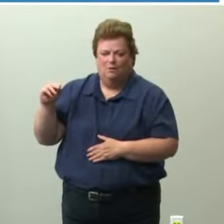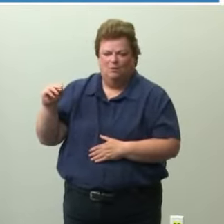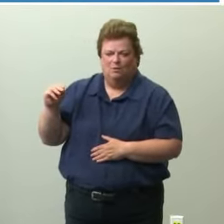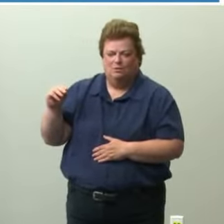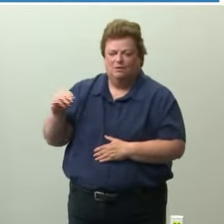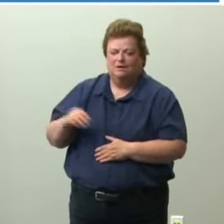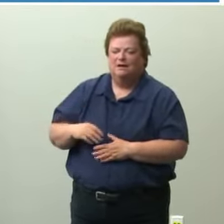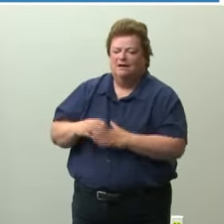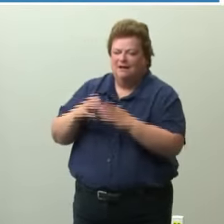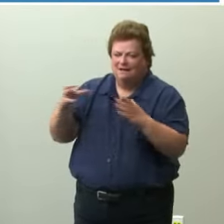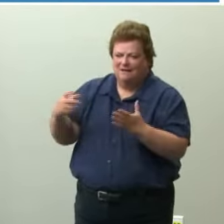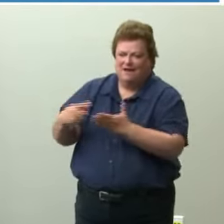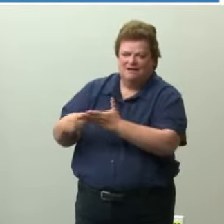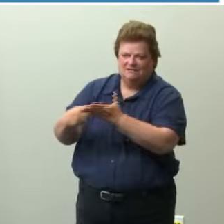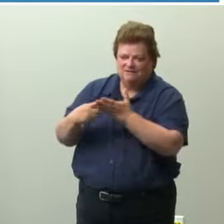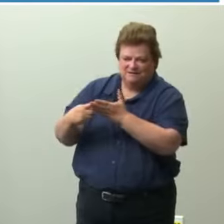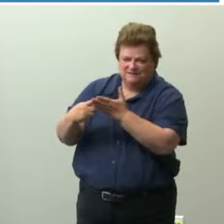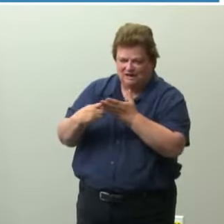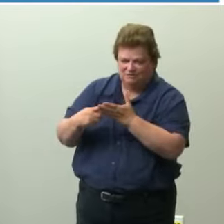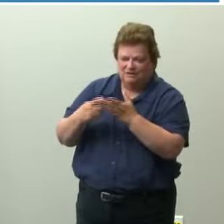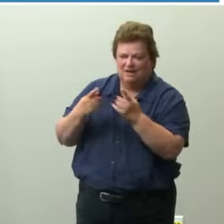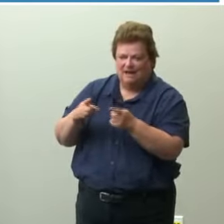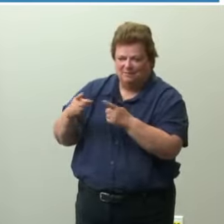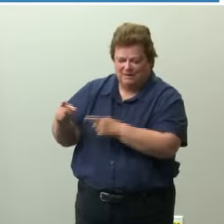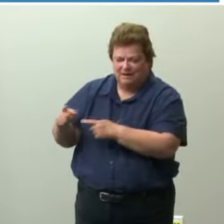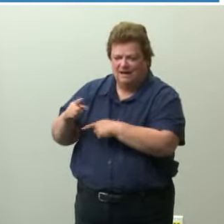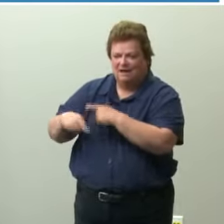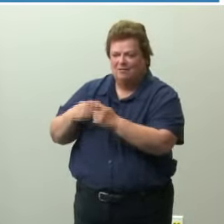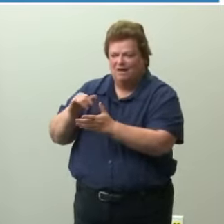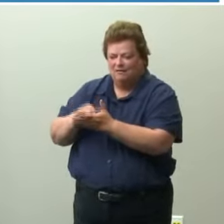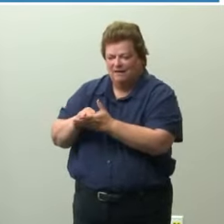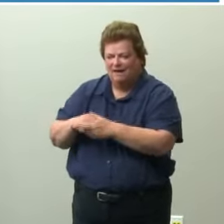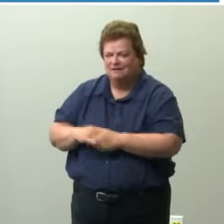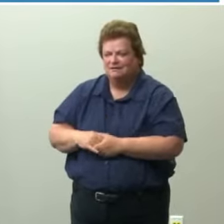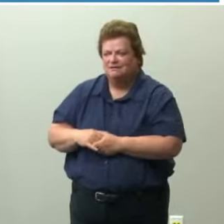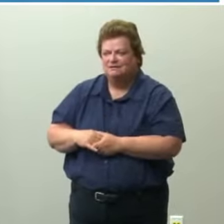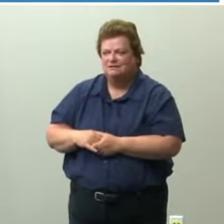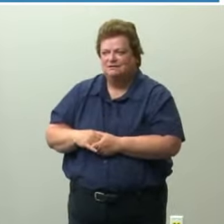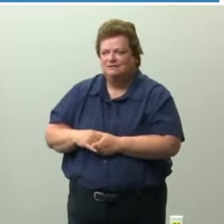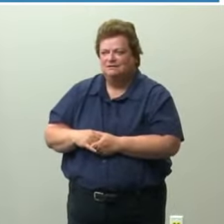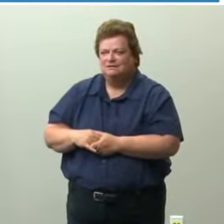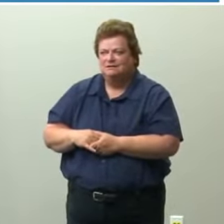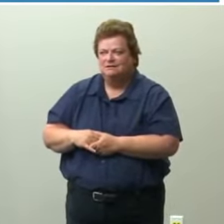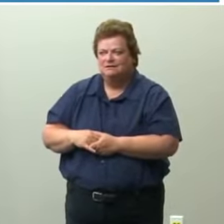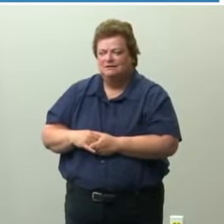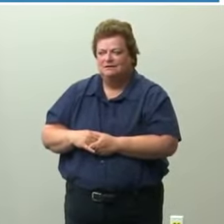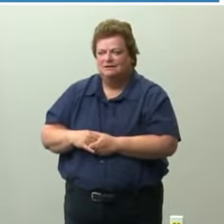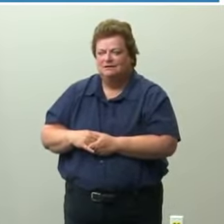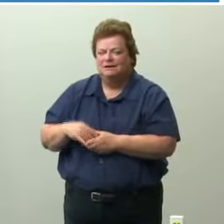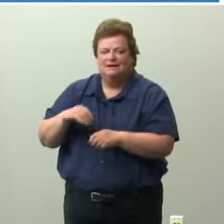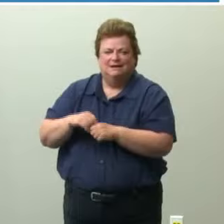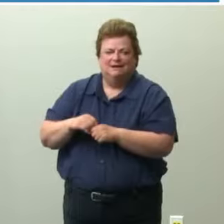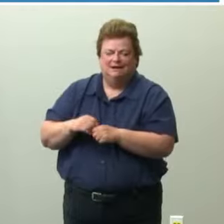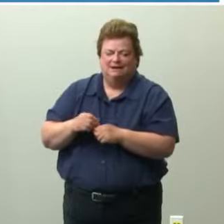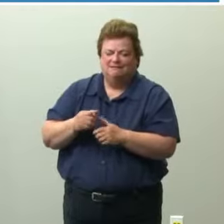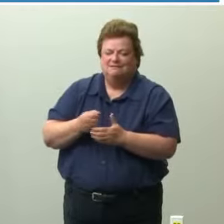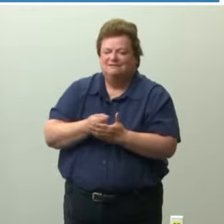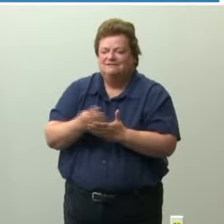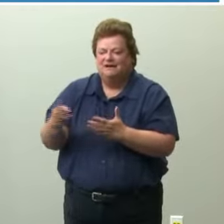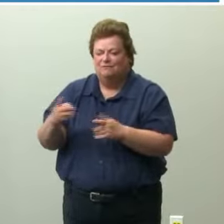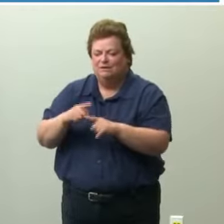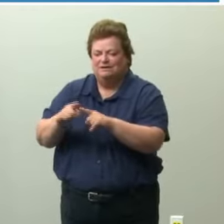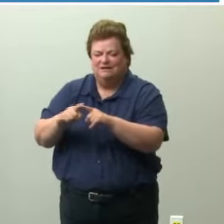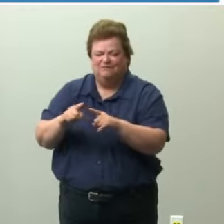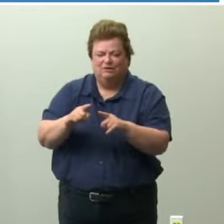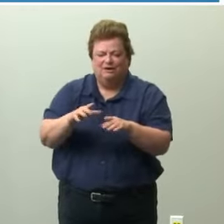There's a lot of discussion going on about that, and in several areas.